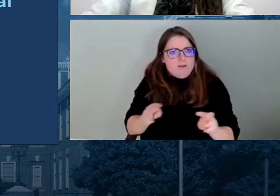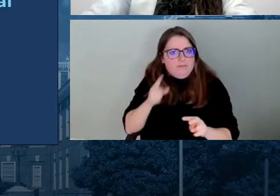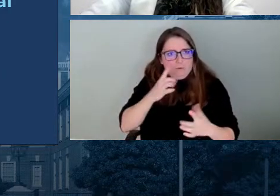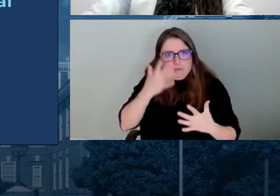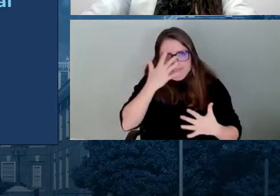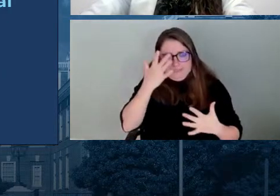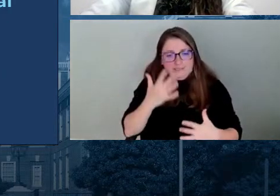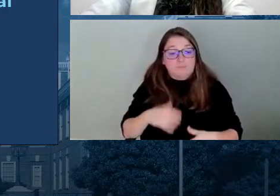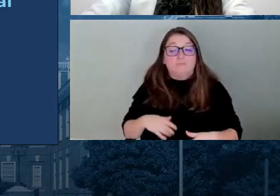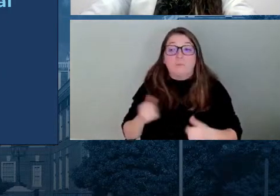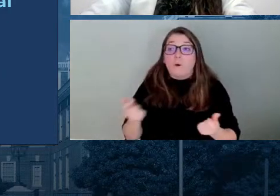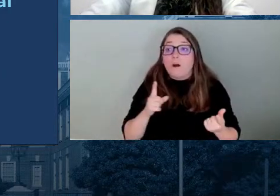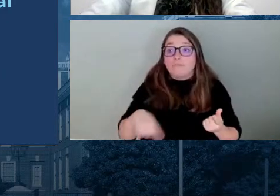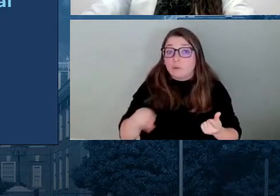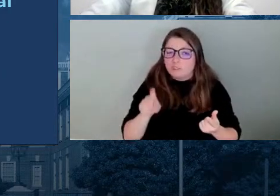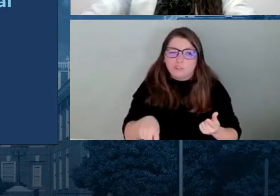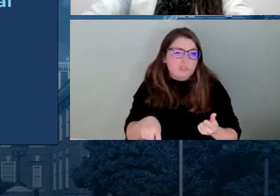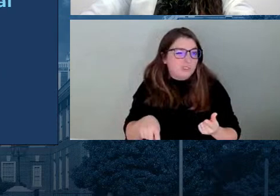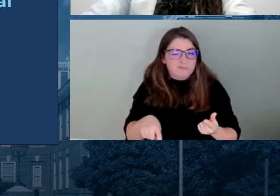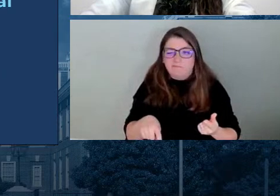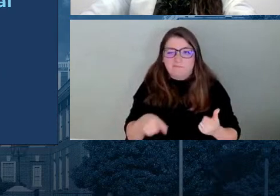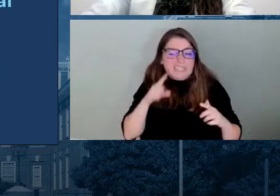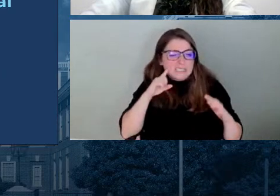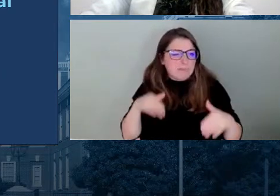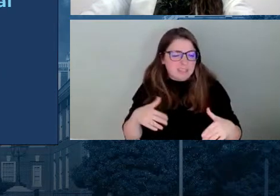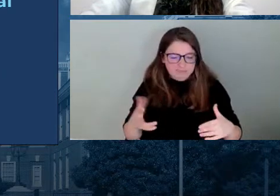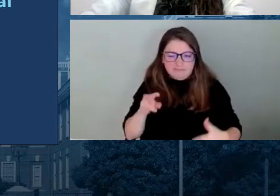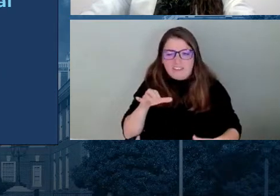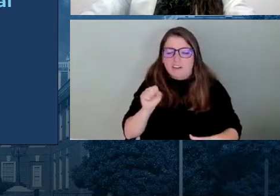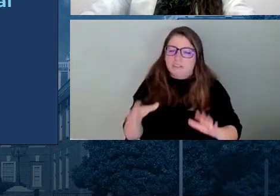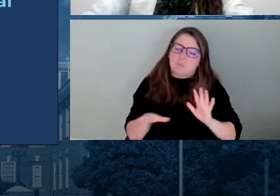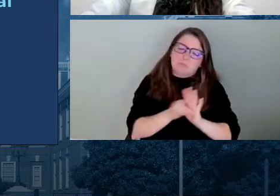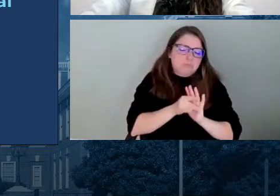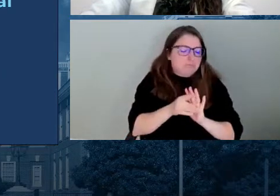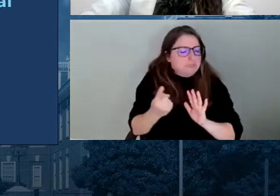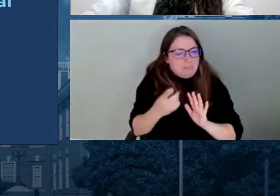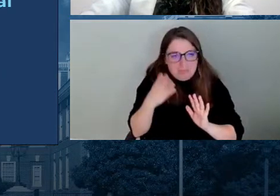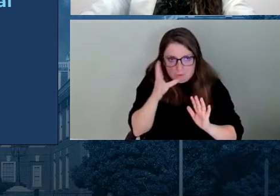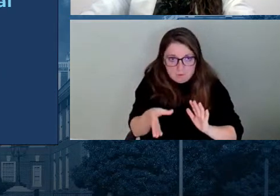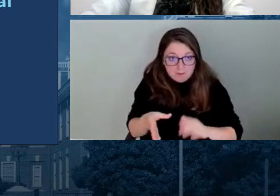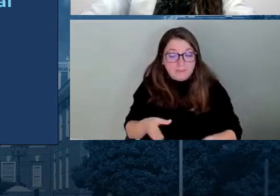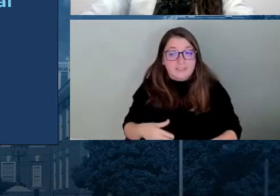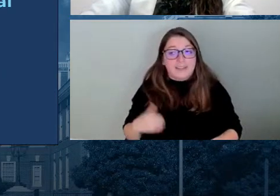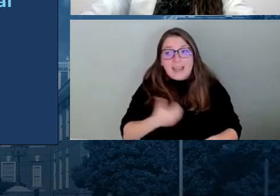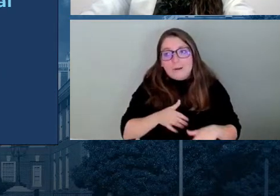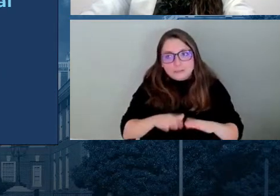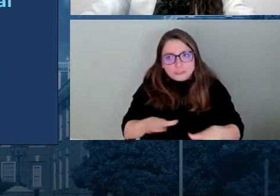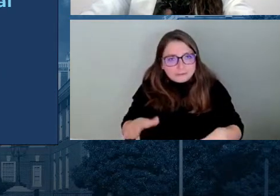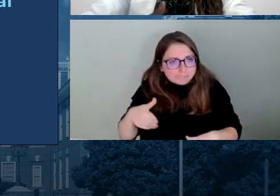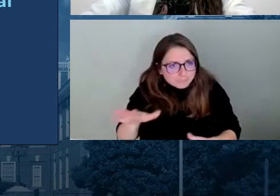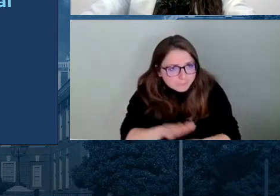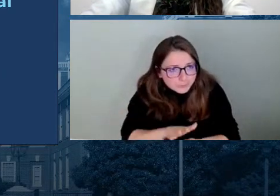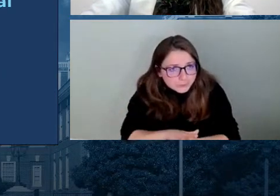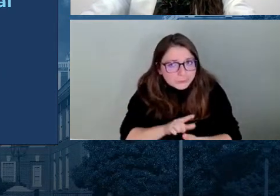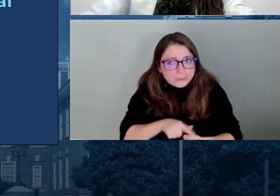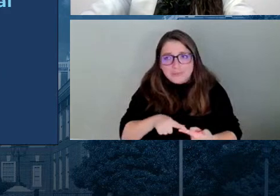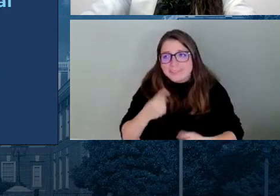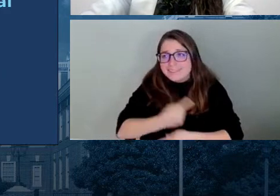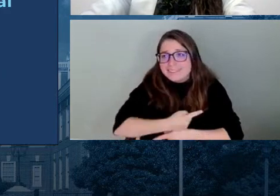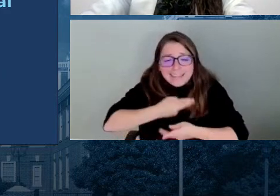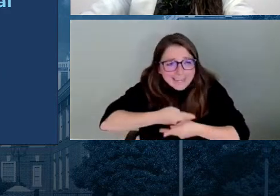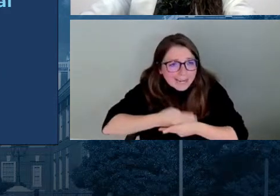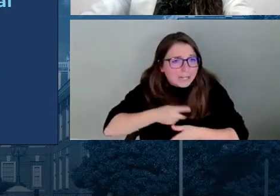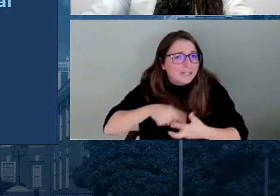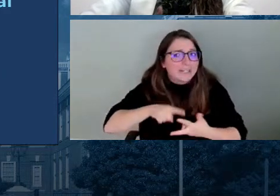should anticipate a viral illness in your household as our children are in school, in daycare, and in school activities. They're interacting with